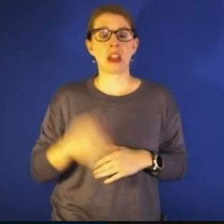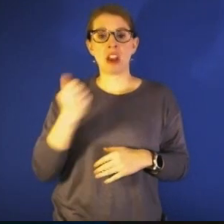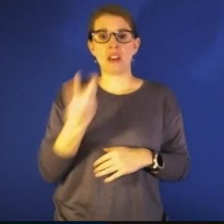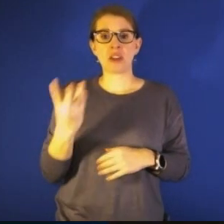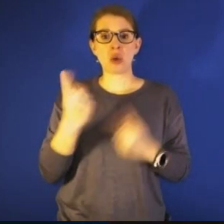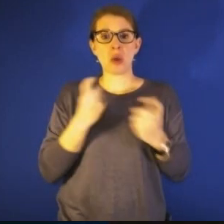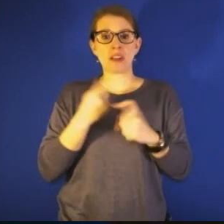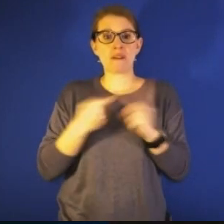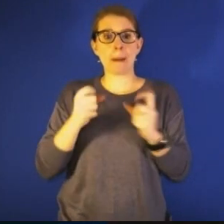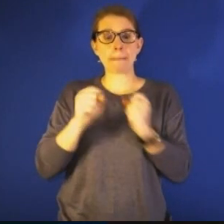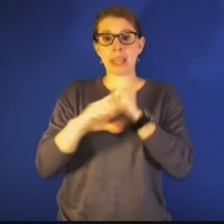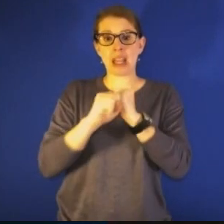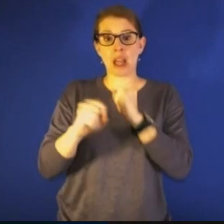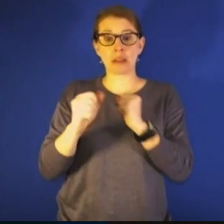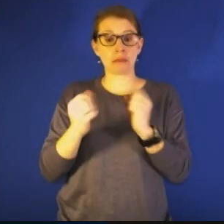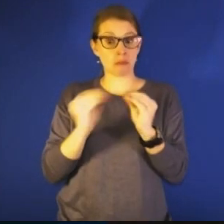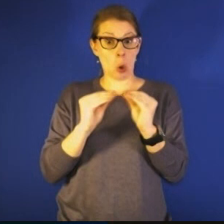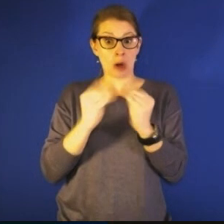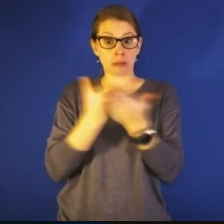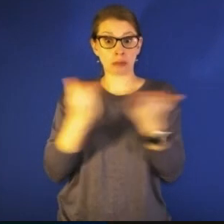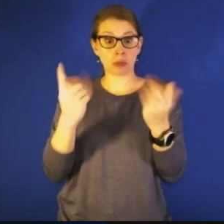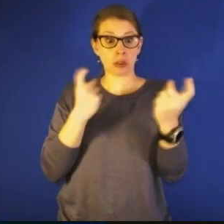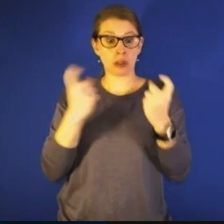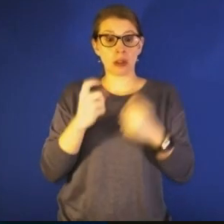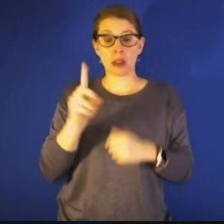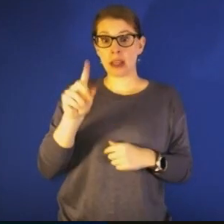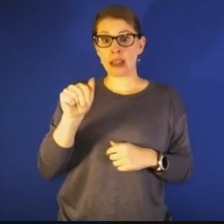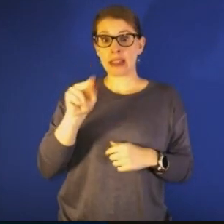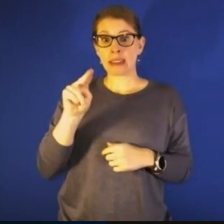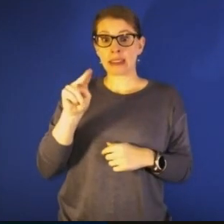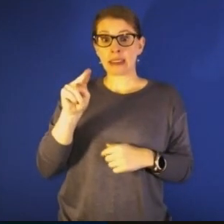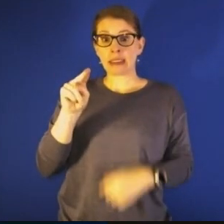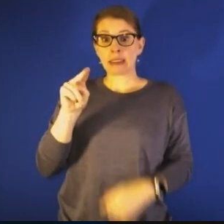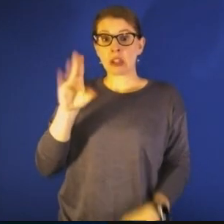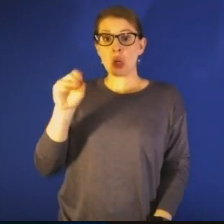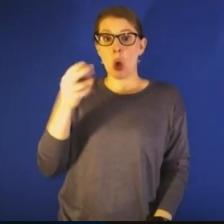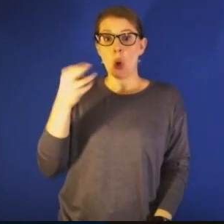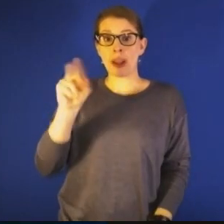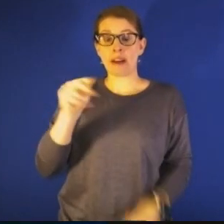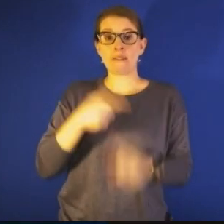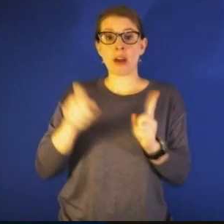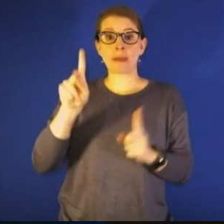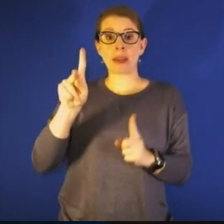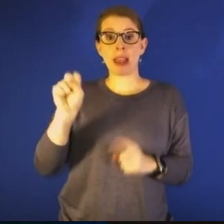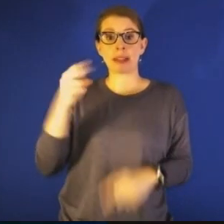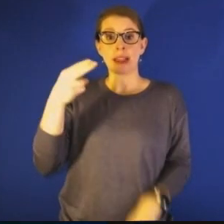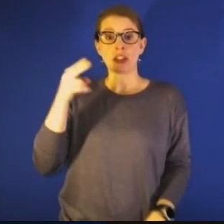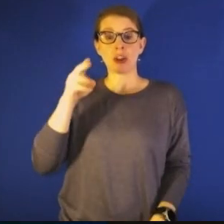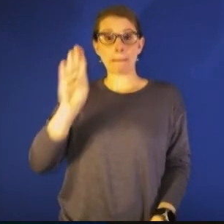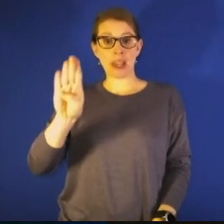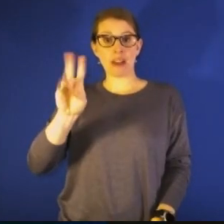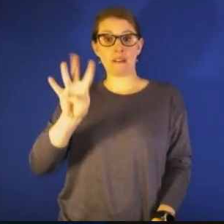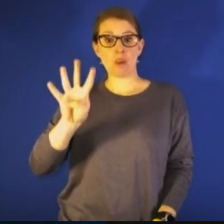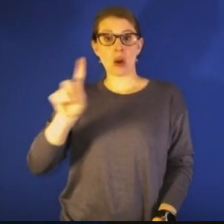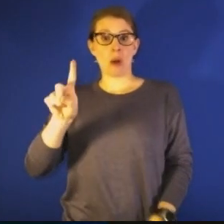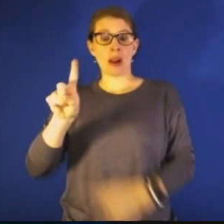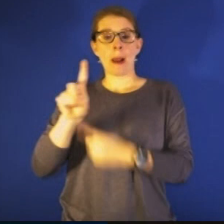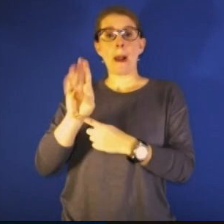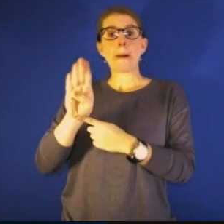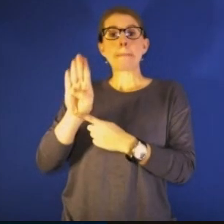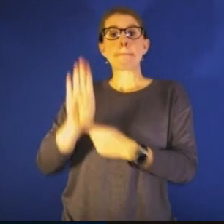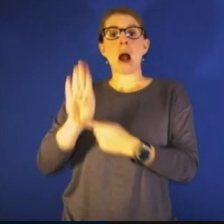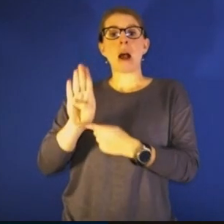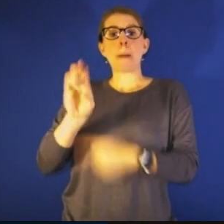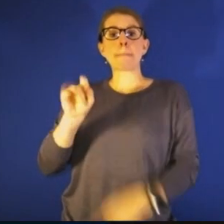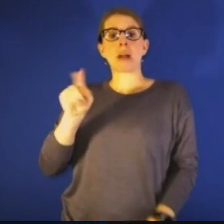any others on the line? Yeah, this is Dan Cohen at KSHB 41. I wanted to ask about what a Boston ER